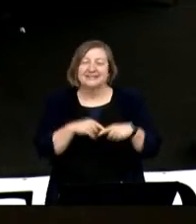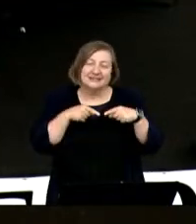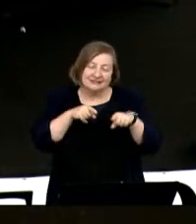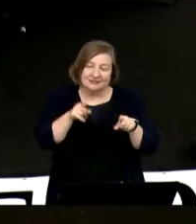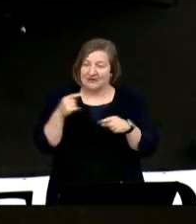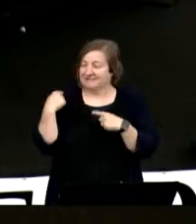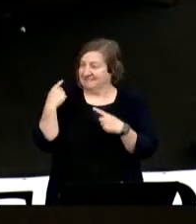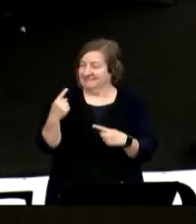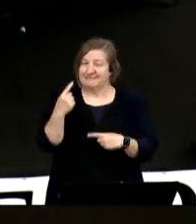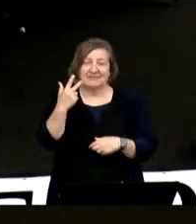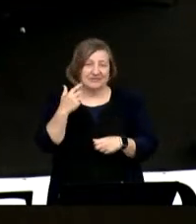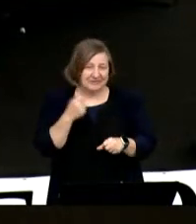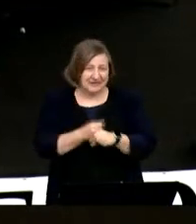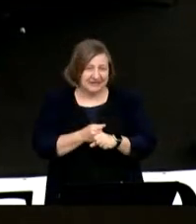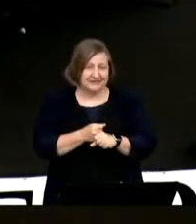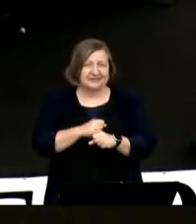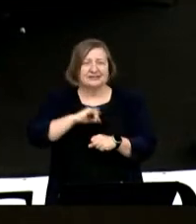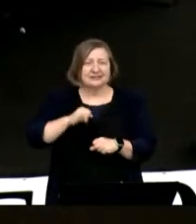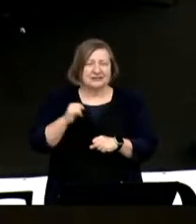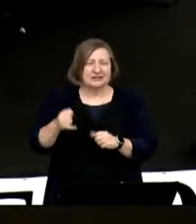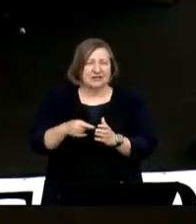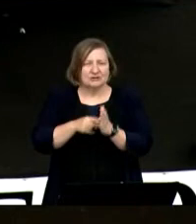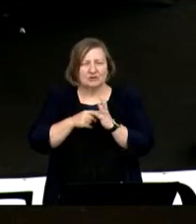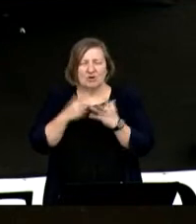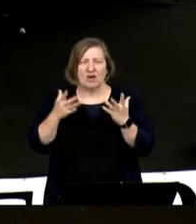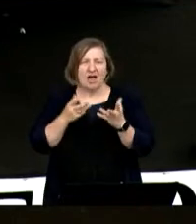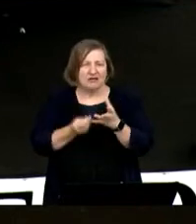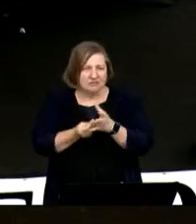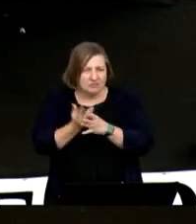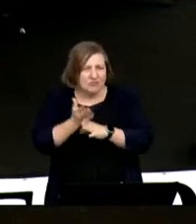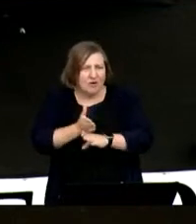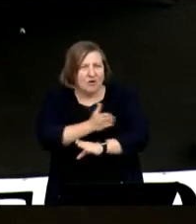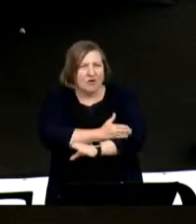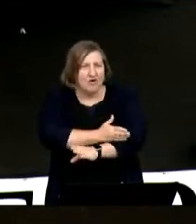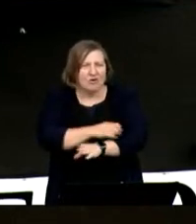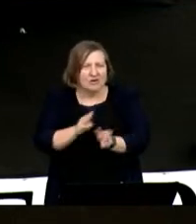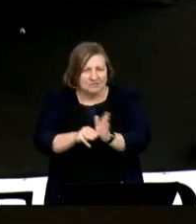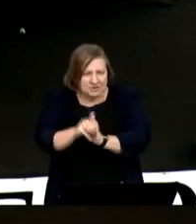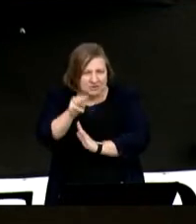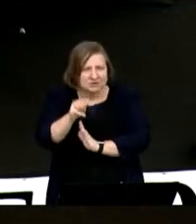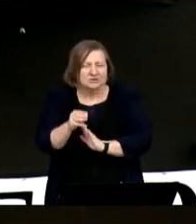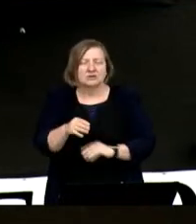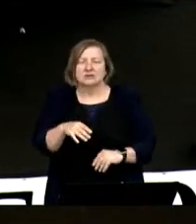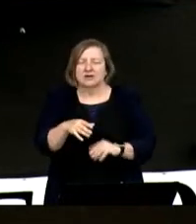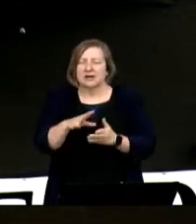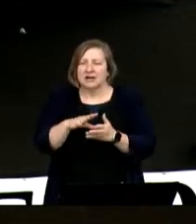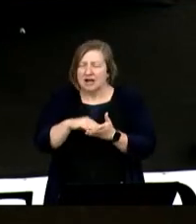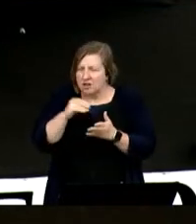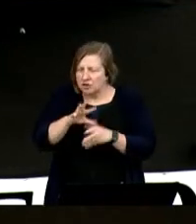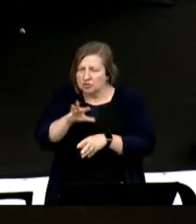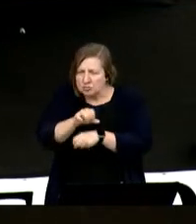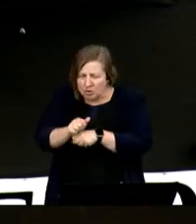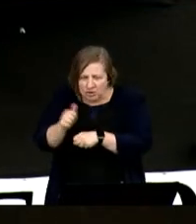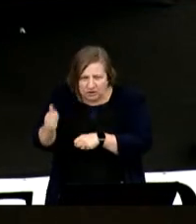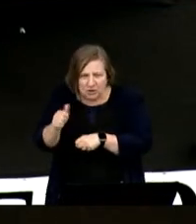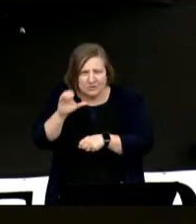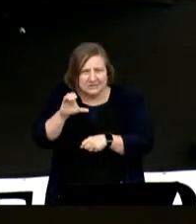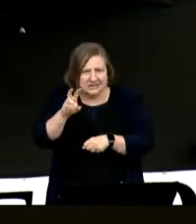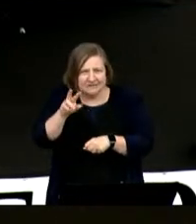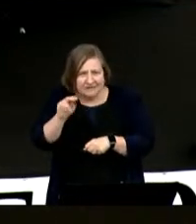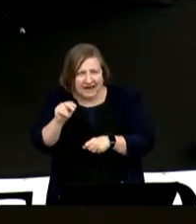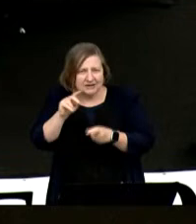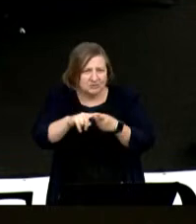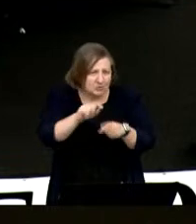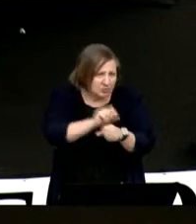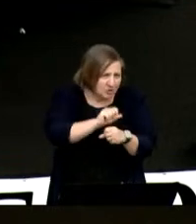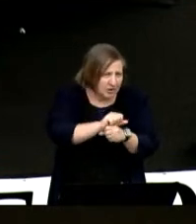During the past 3 years, JJ has shown a lot of growth and maturity. He has learned to book his own C-Van rides to and from his work site